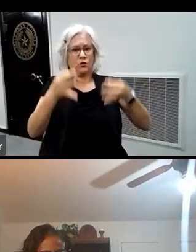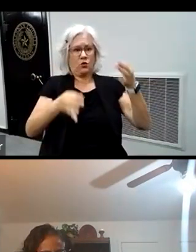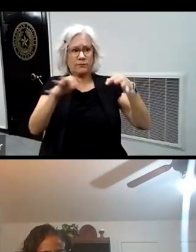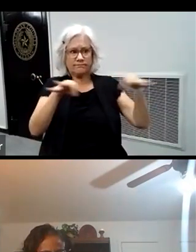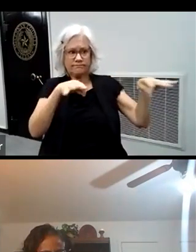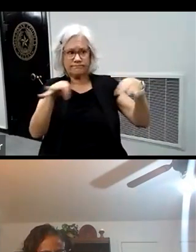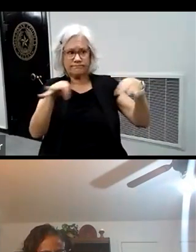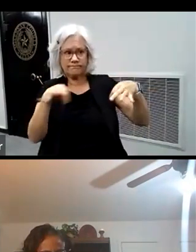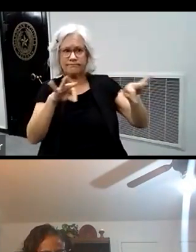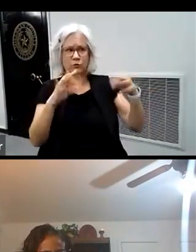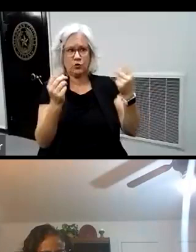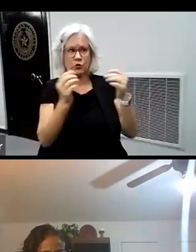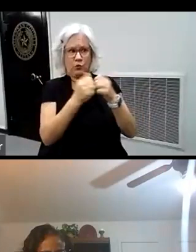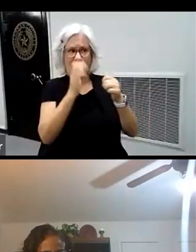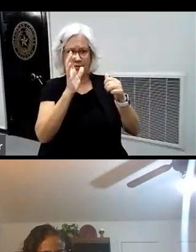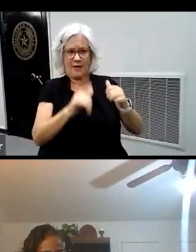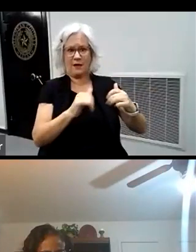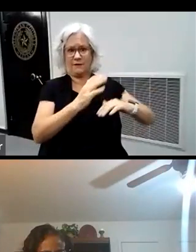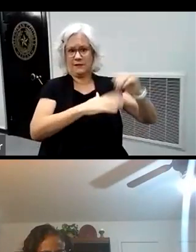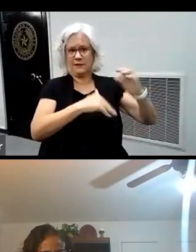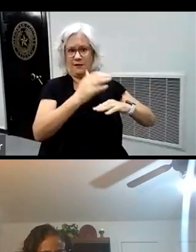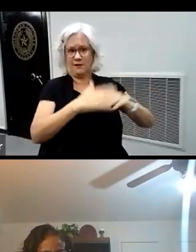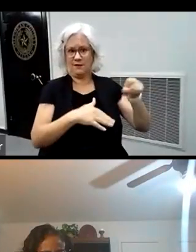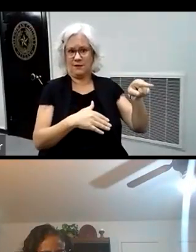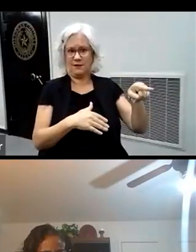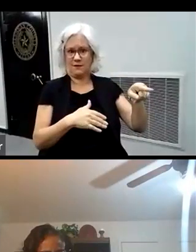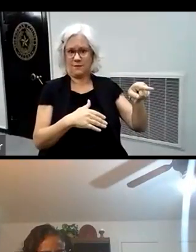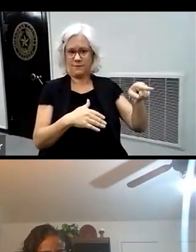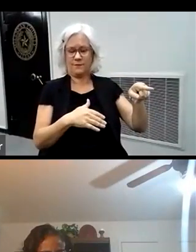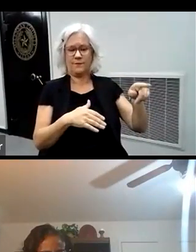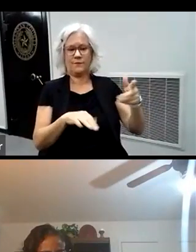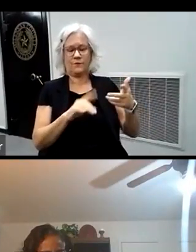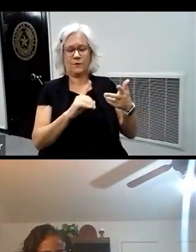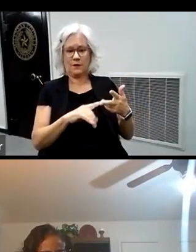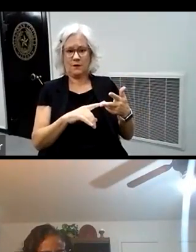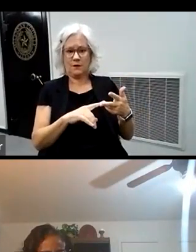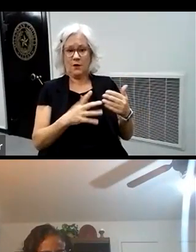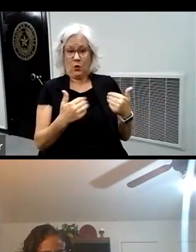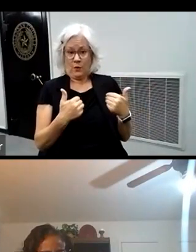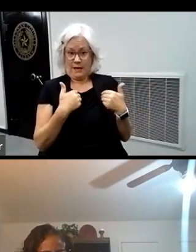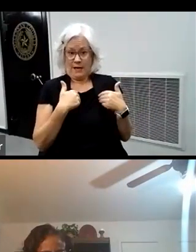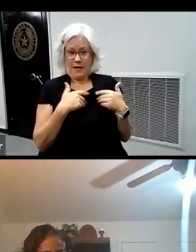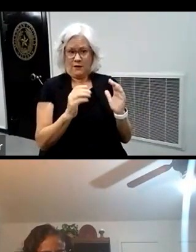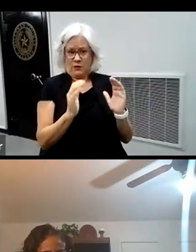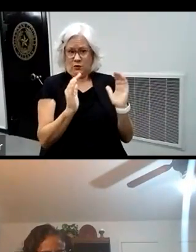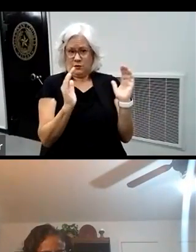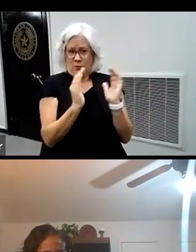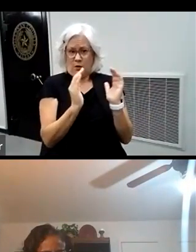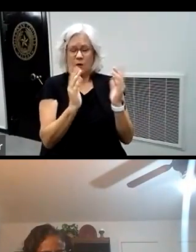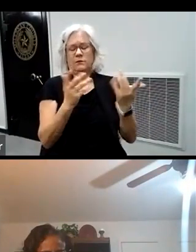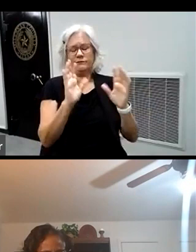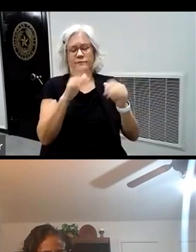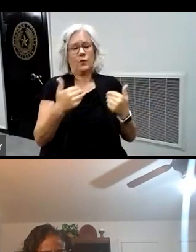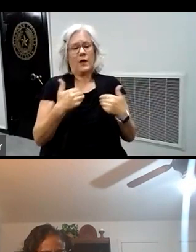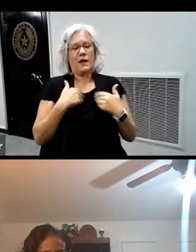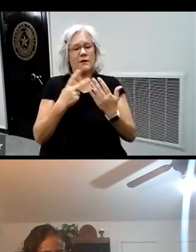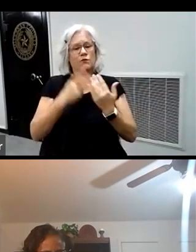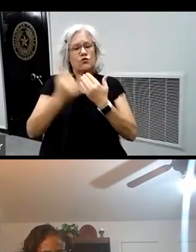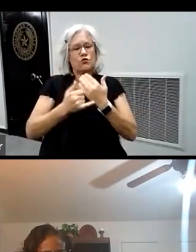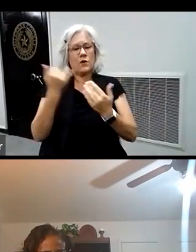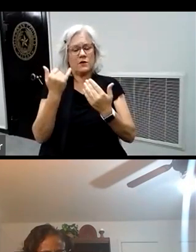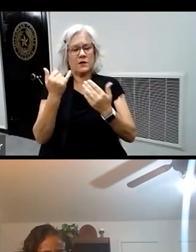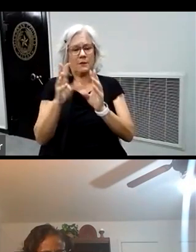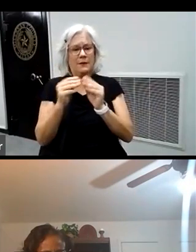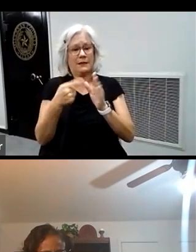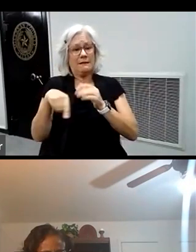proceed in the future with that facility. We've got a small project meeting next week for the fairgrounds elevator and